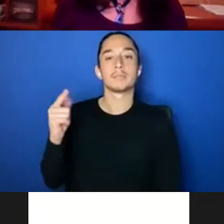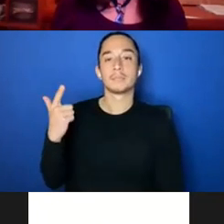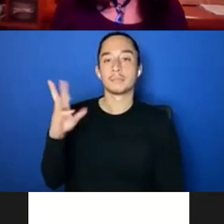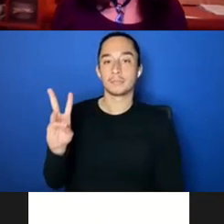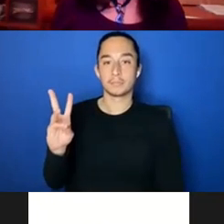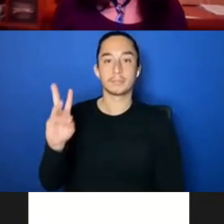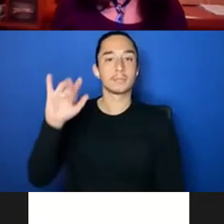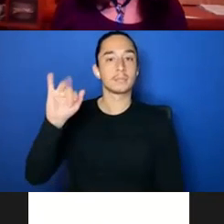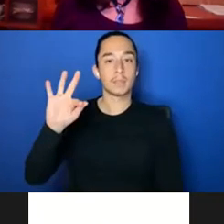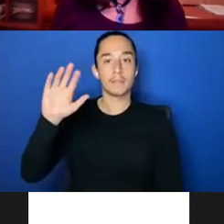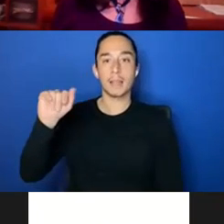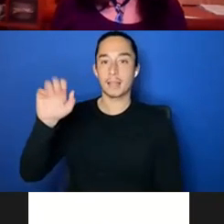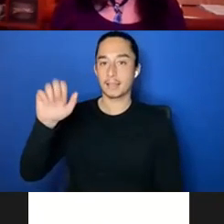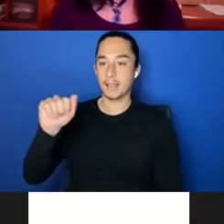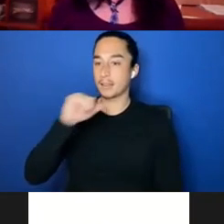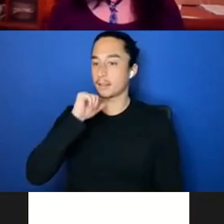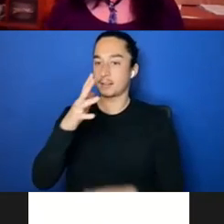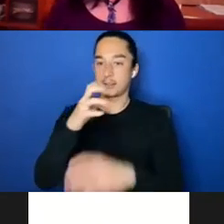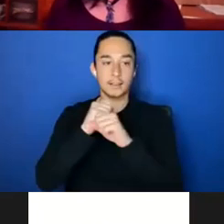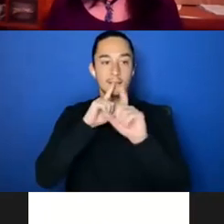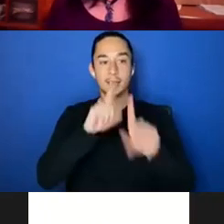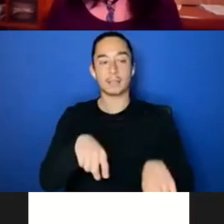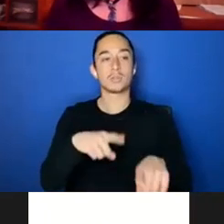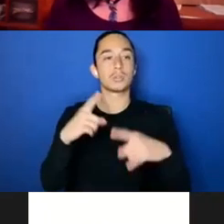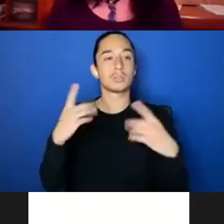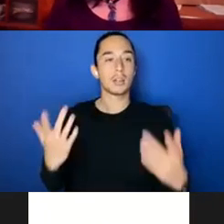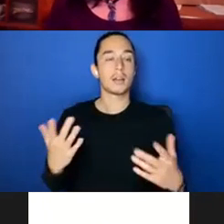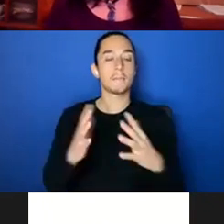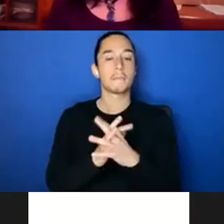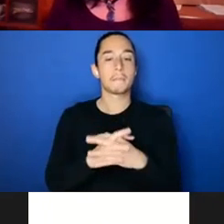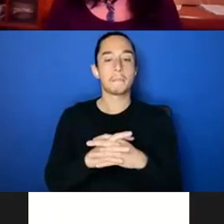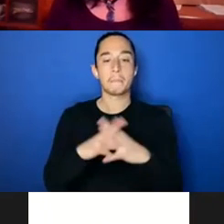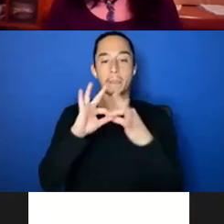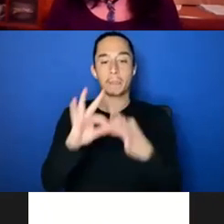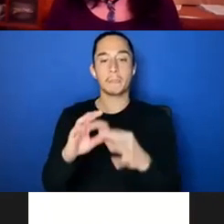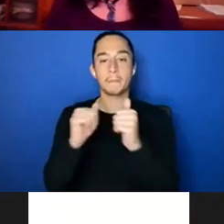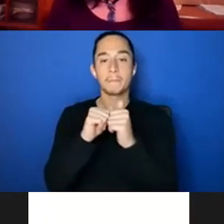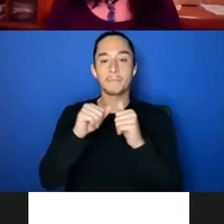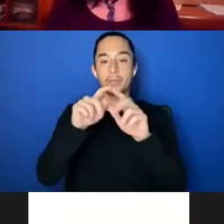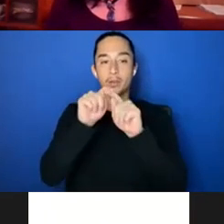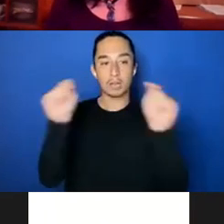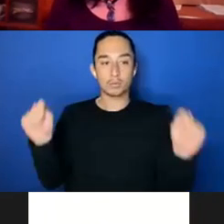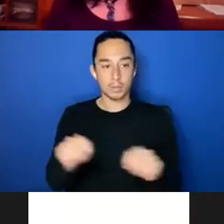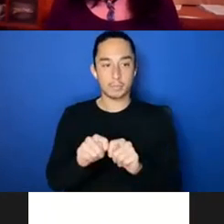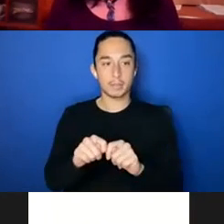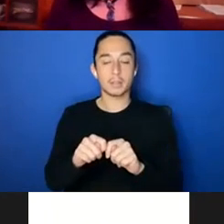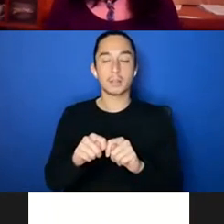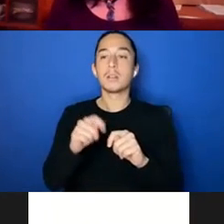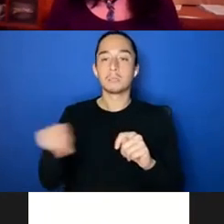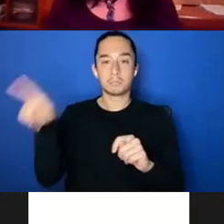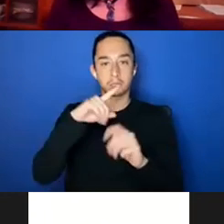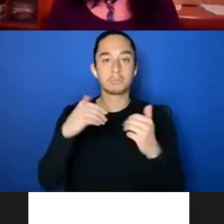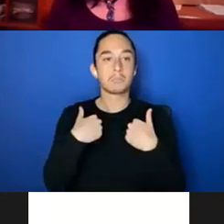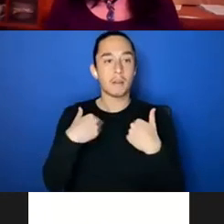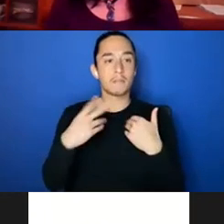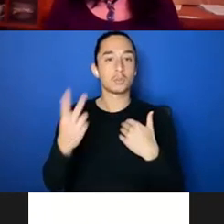if AEA doesn't get the answers regarding the transcript, then you do have 2